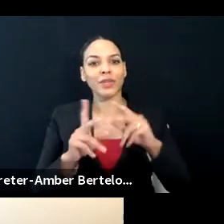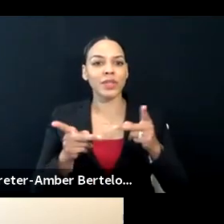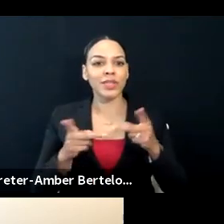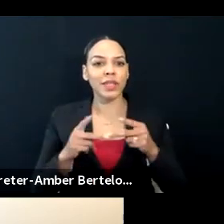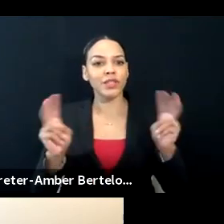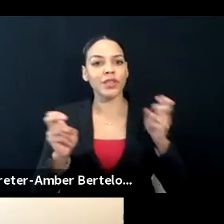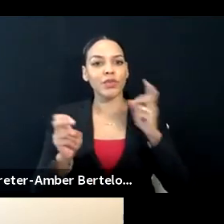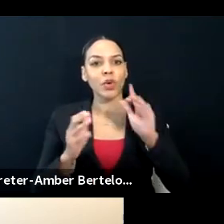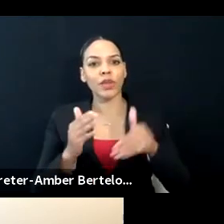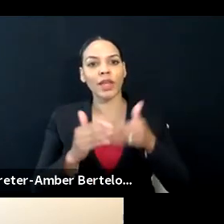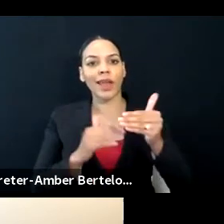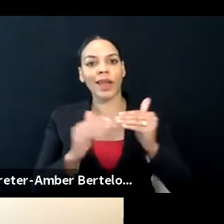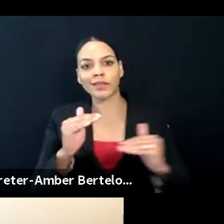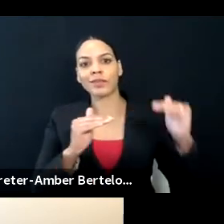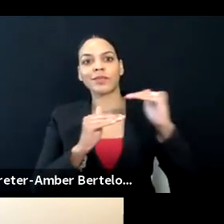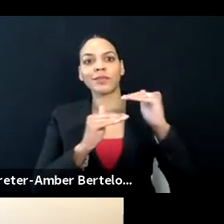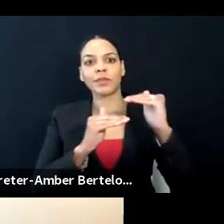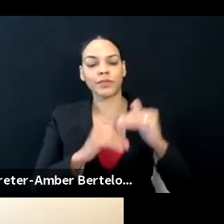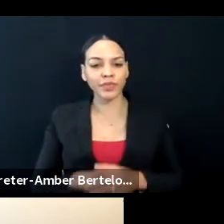that next move.